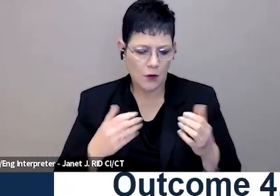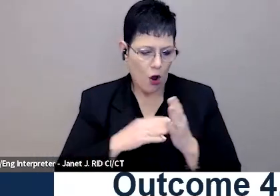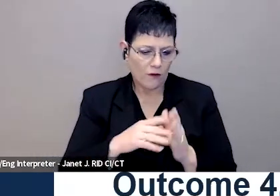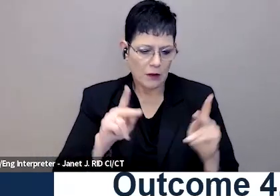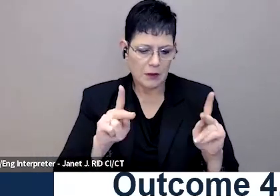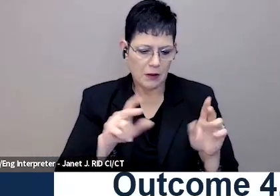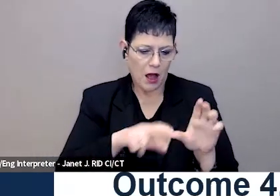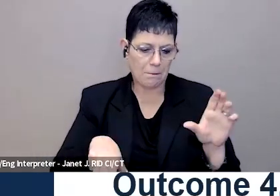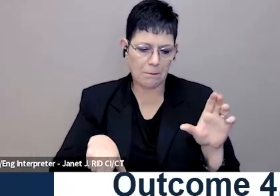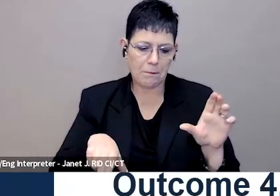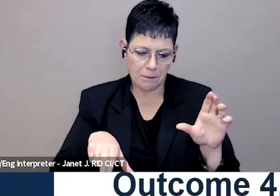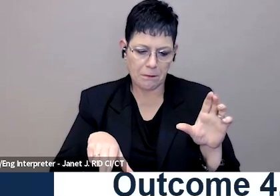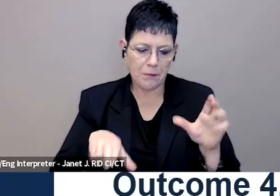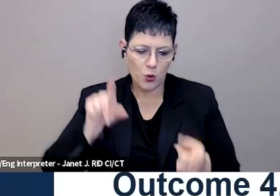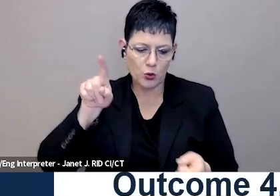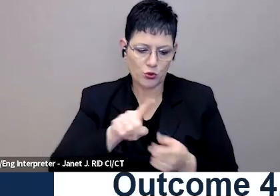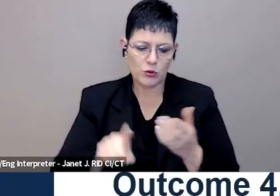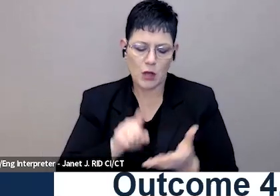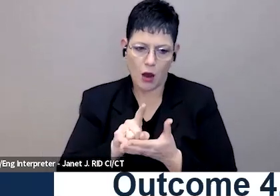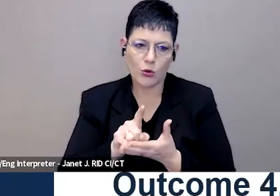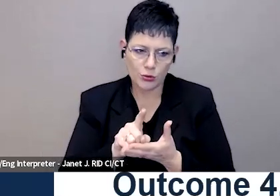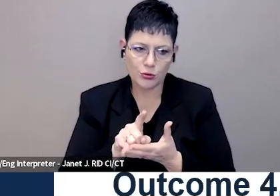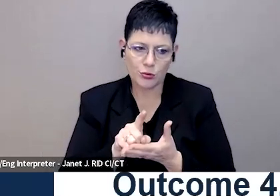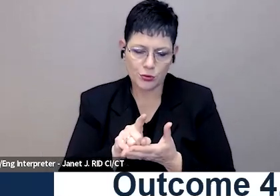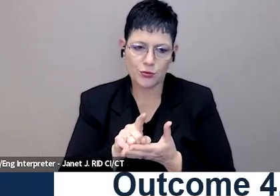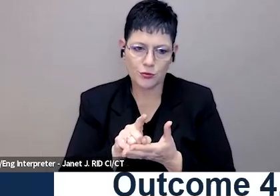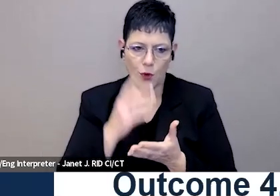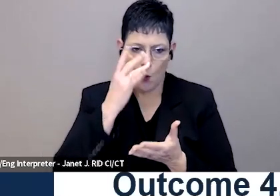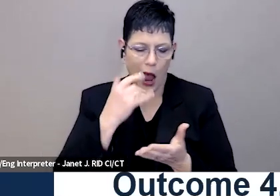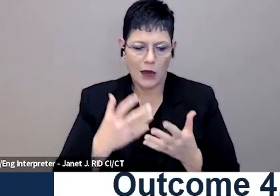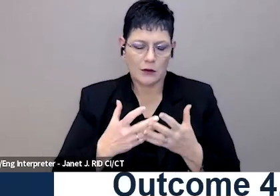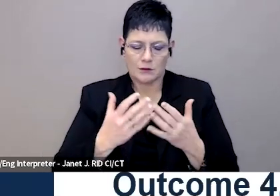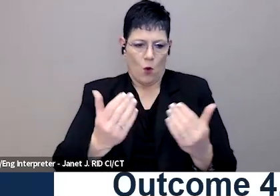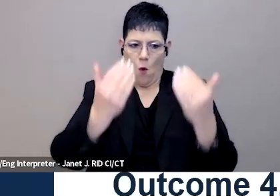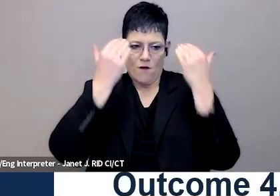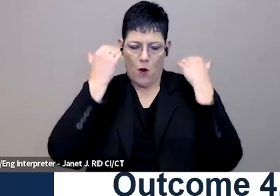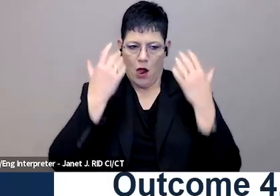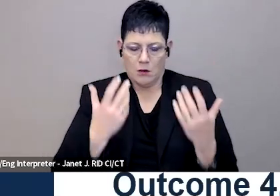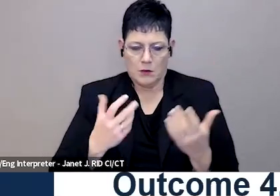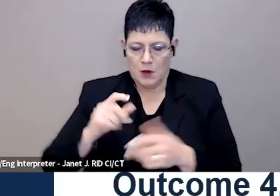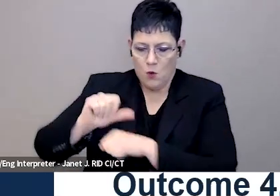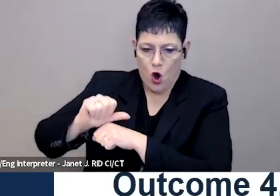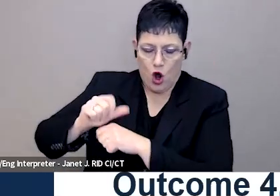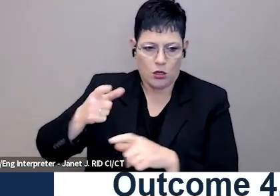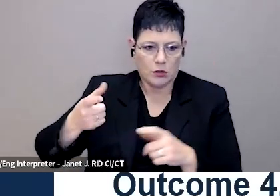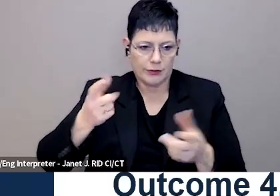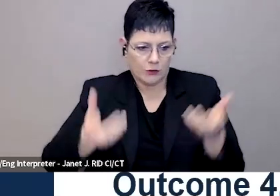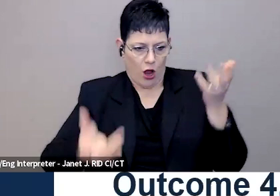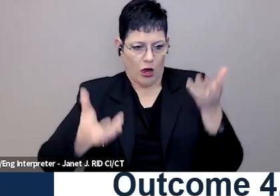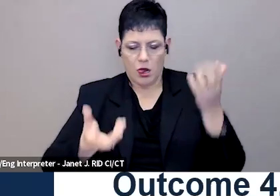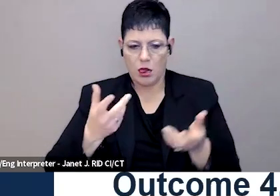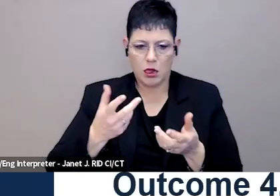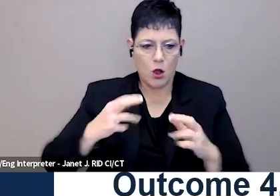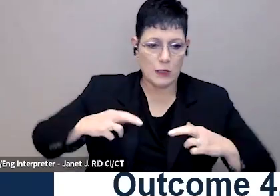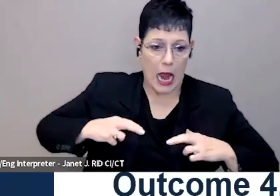workforce and they reduce their hours due to their caregiving responsibilities, which means they're losing income, retirement